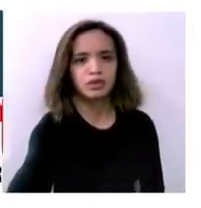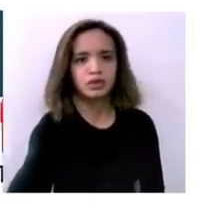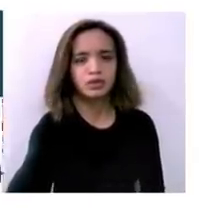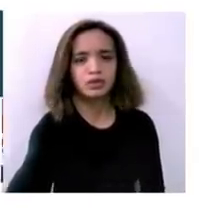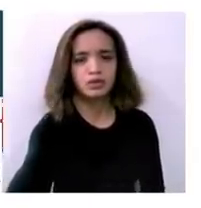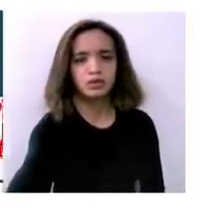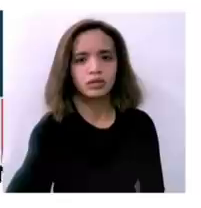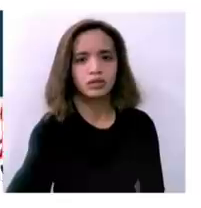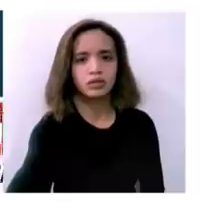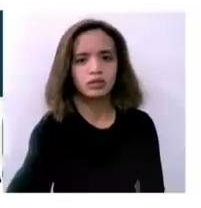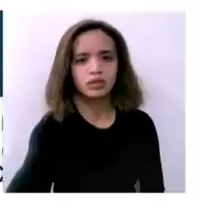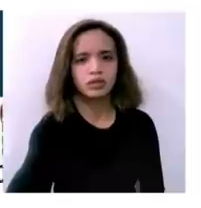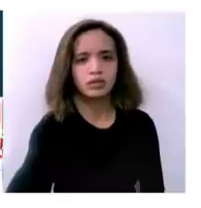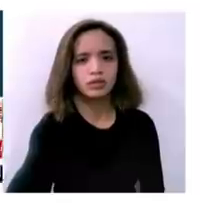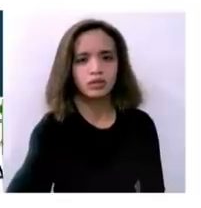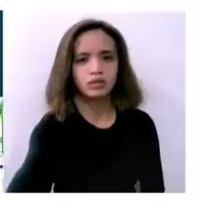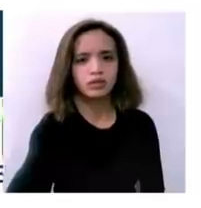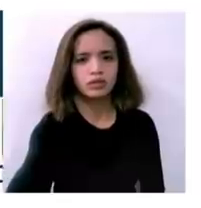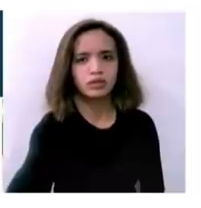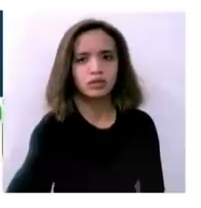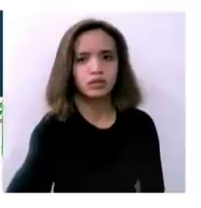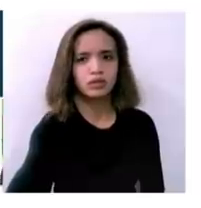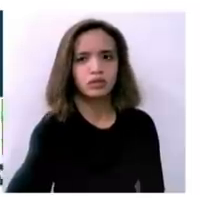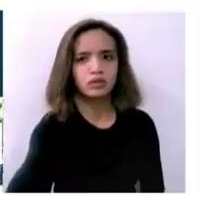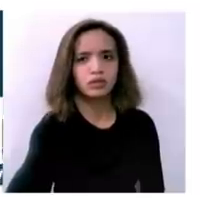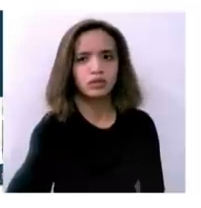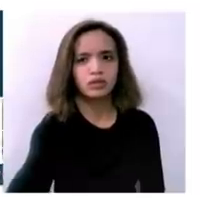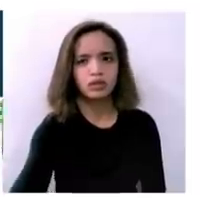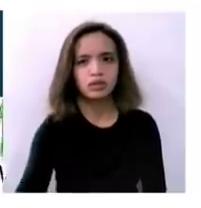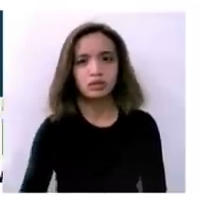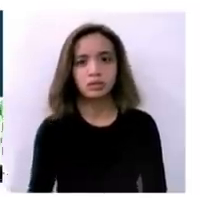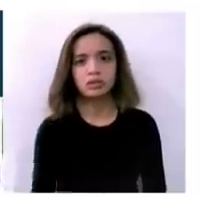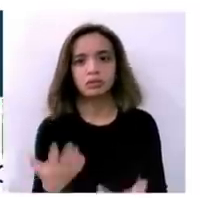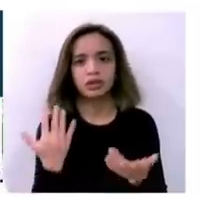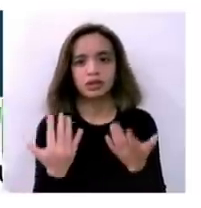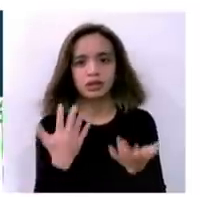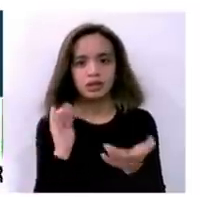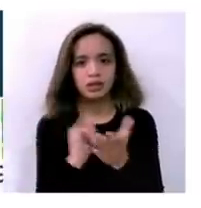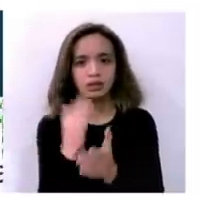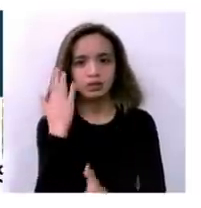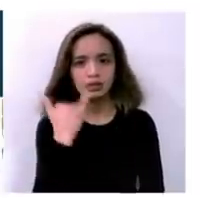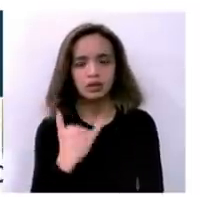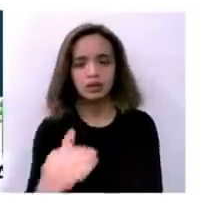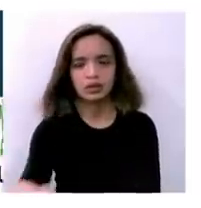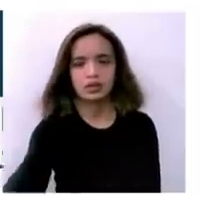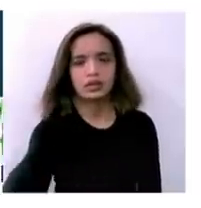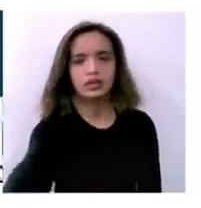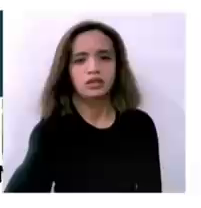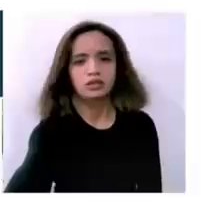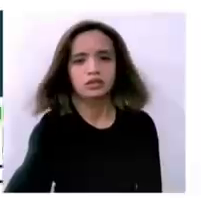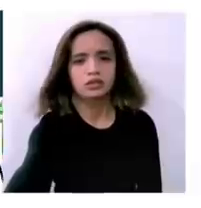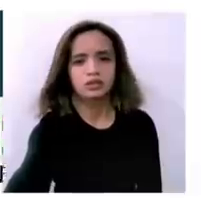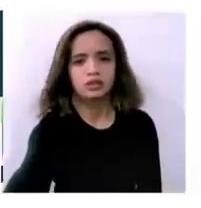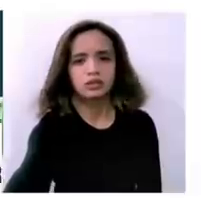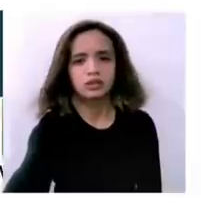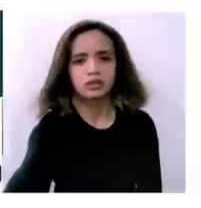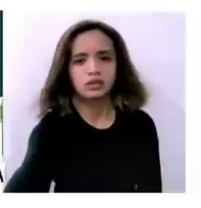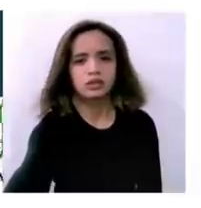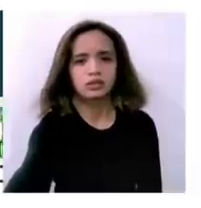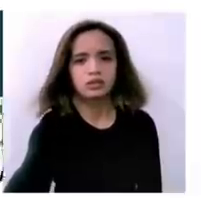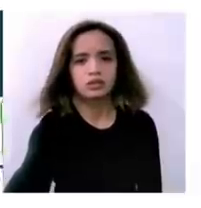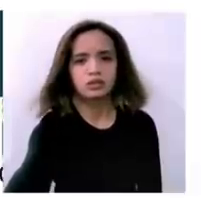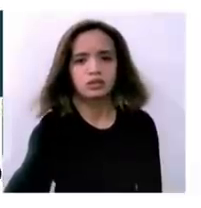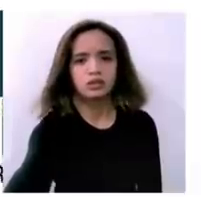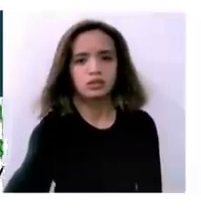already. Mas pinahirap pa nga. Pa kaya ka linagay dyan? Well, I sort of referee all the